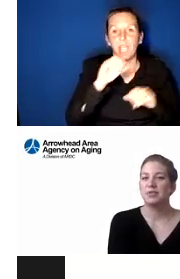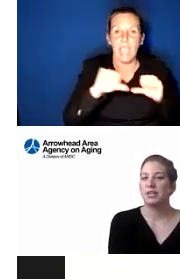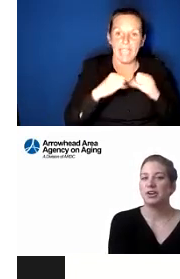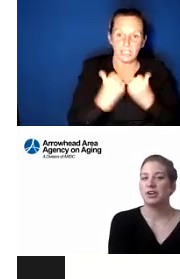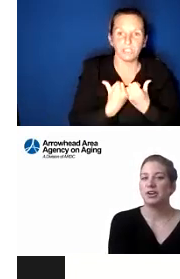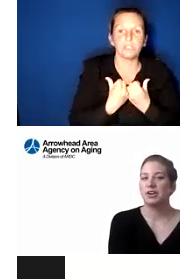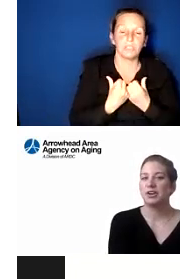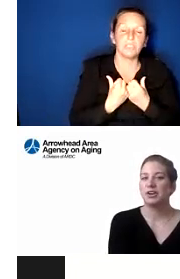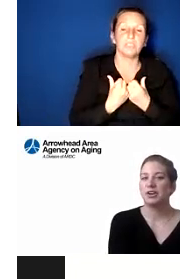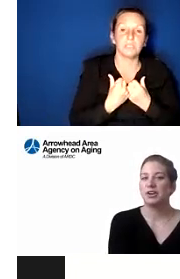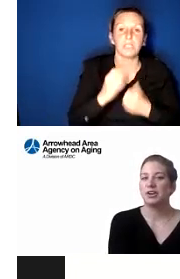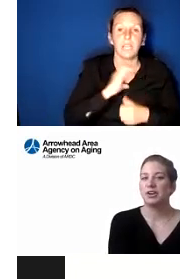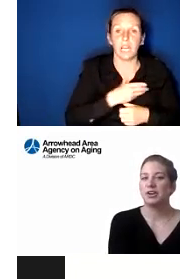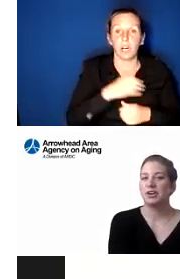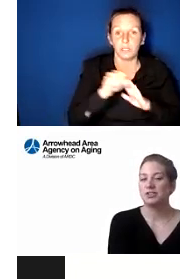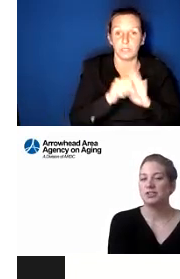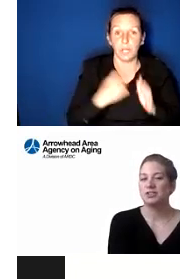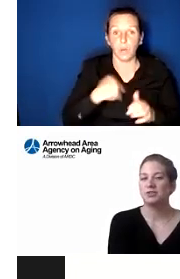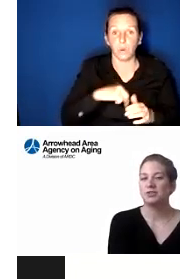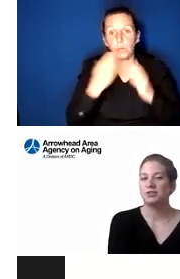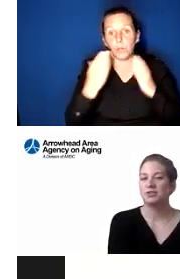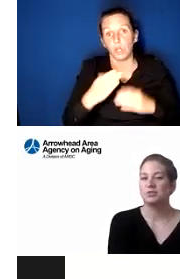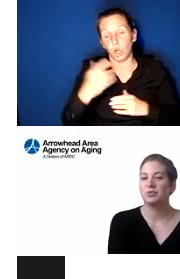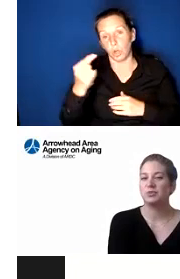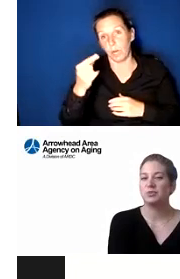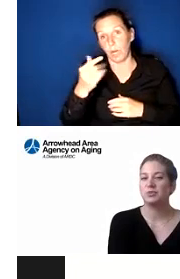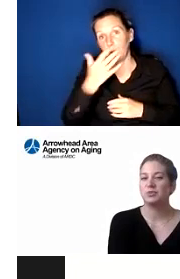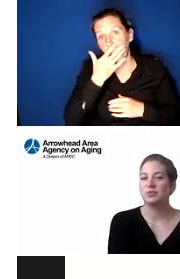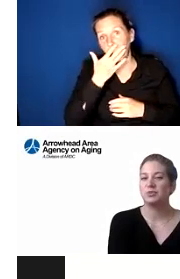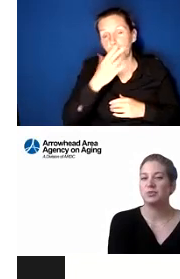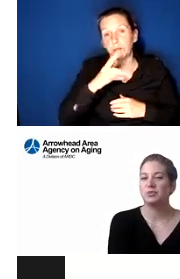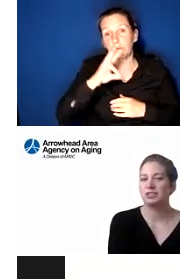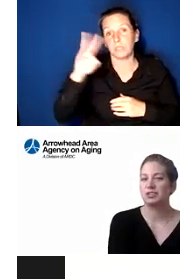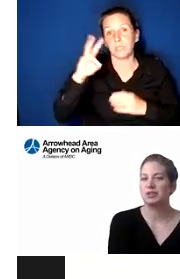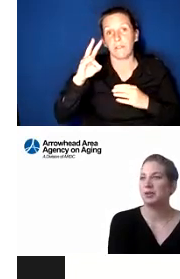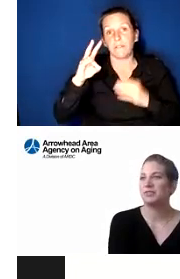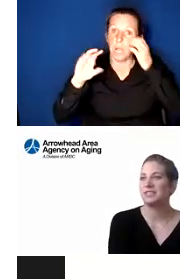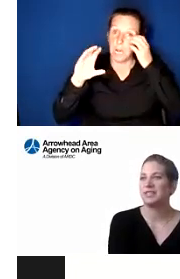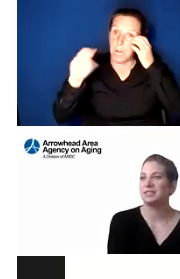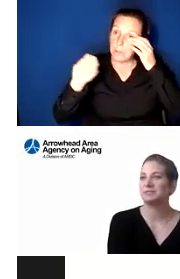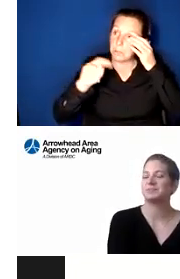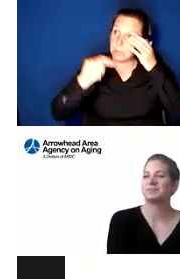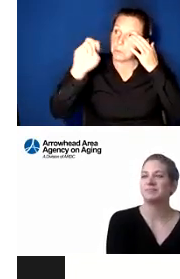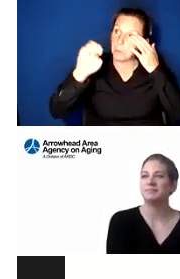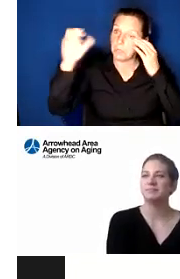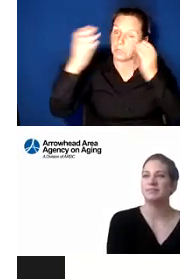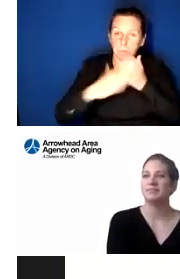can see that we are the darker green color, so we serve the 7 counties in the northeastern part of the state.